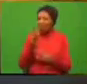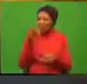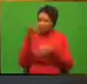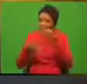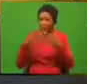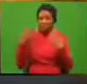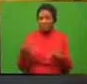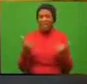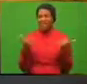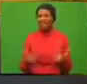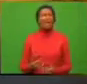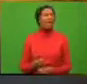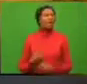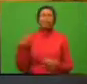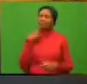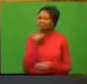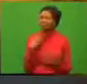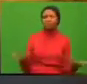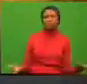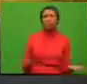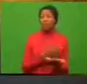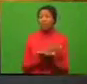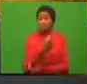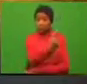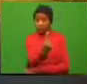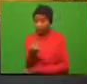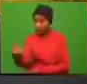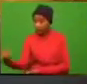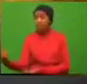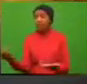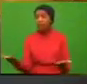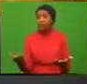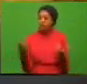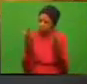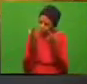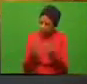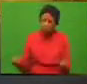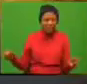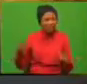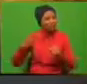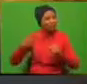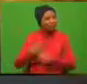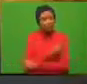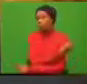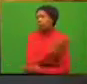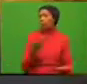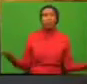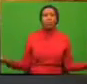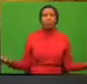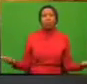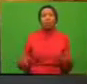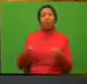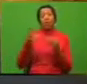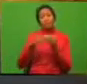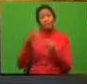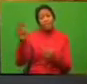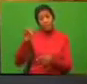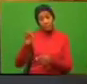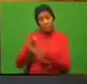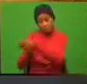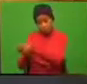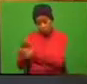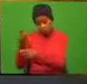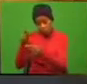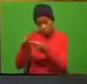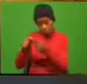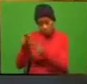very disappointing that some of you are doing exactly the opposite. Honorable Ndlozi, you know that was not a point of